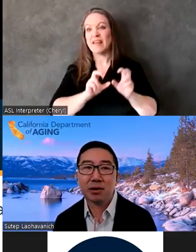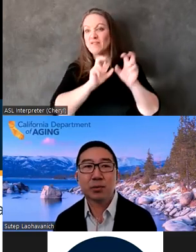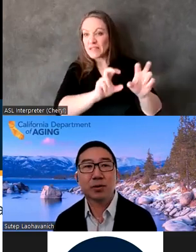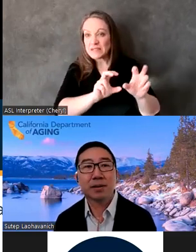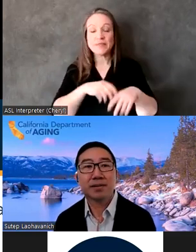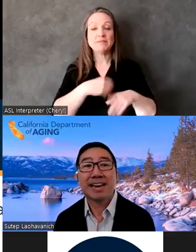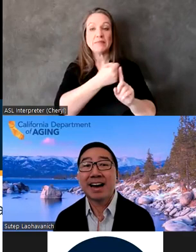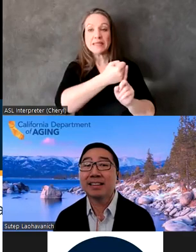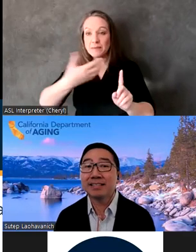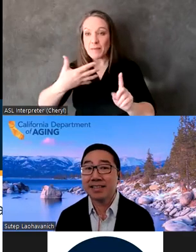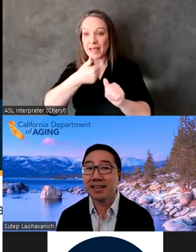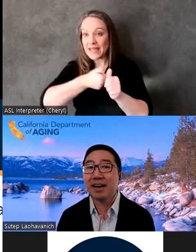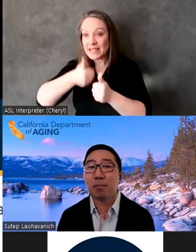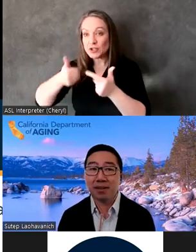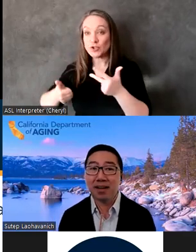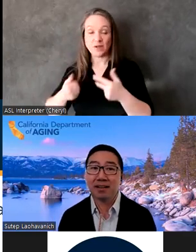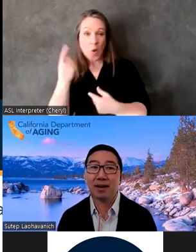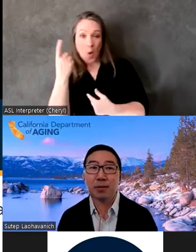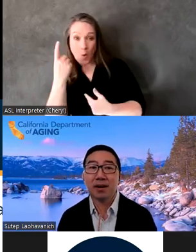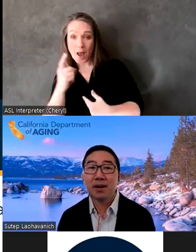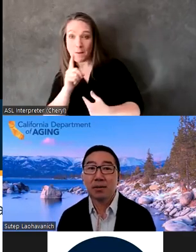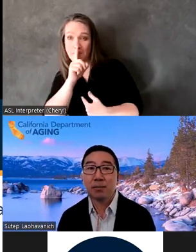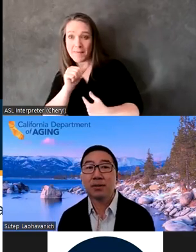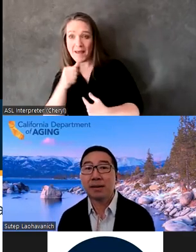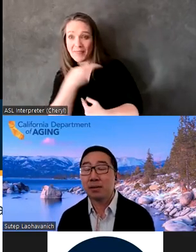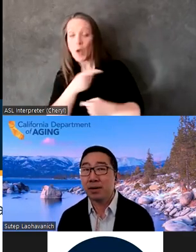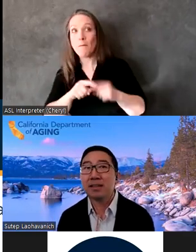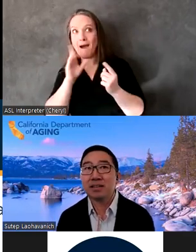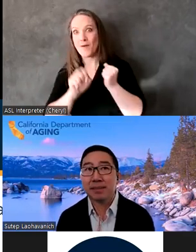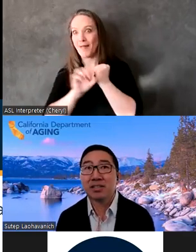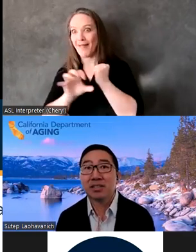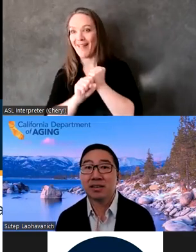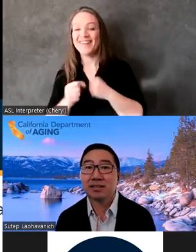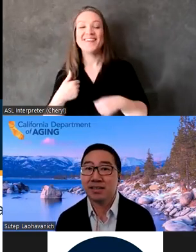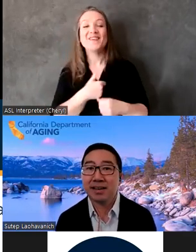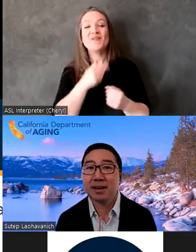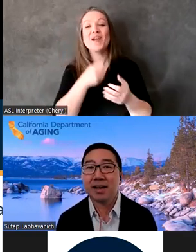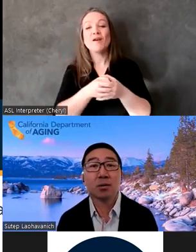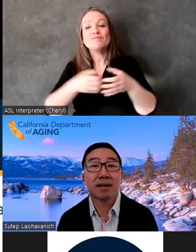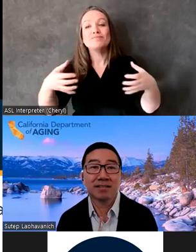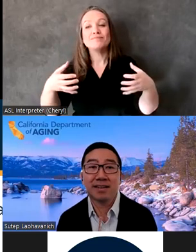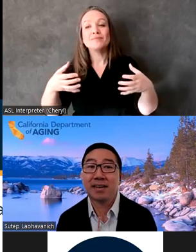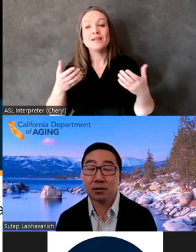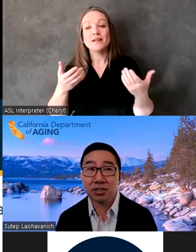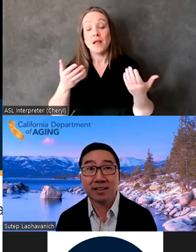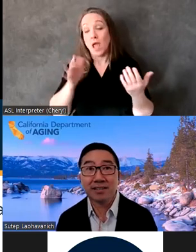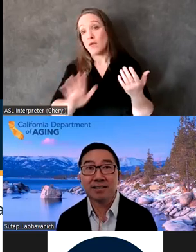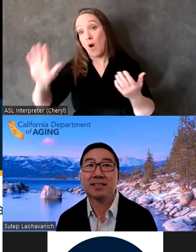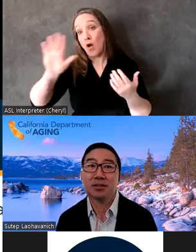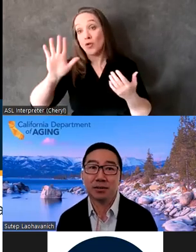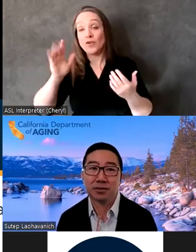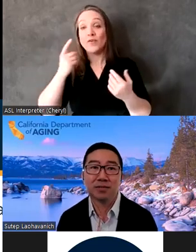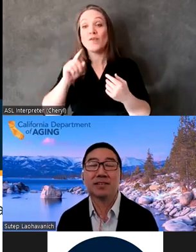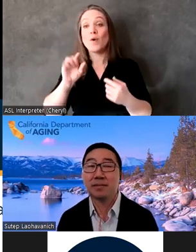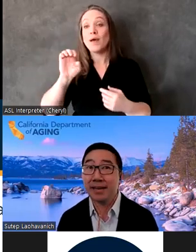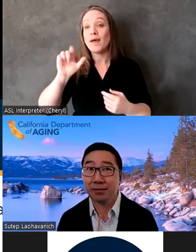in those programs, and not listed here, I'll plug that we're building up the breadth and expansion here at CDA and across the state in elder justice, senior